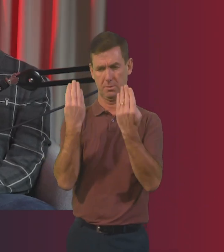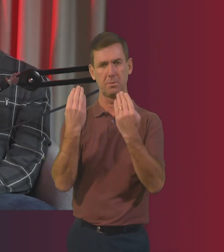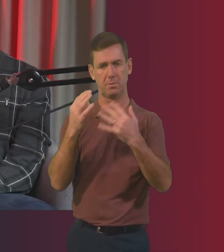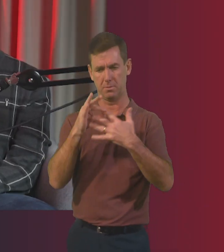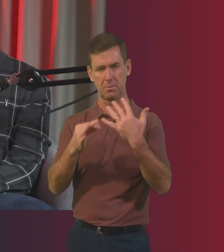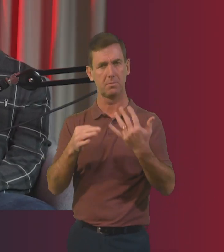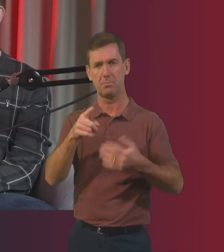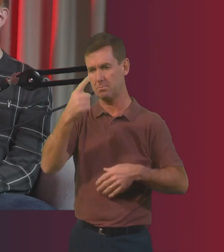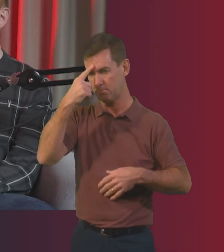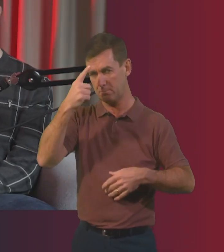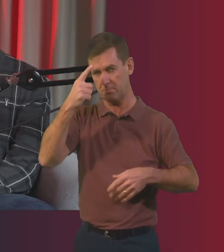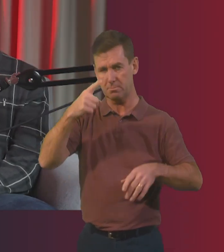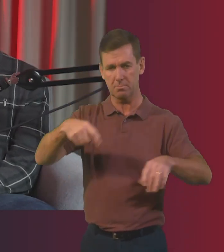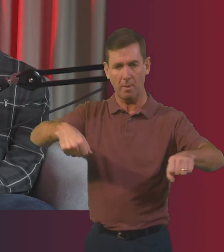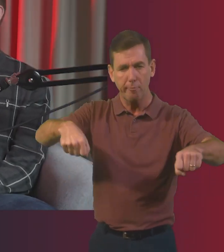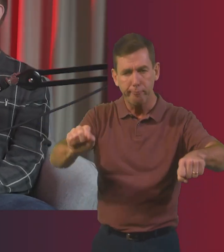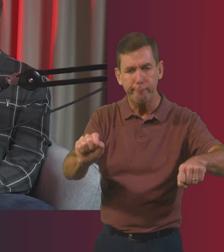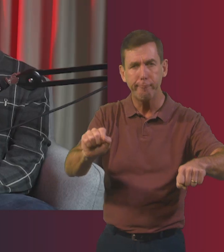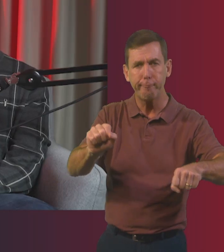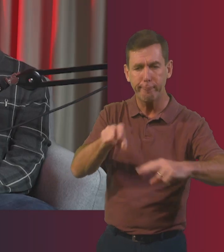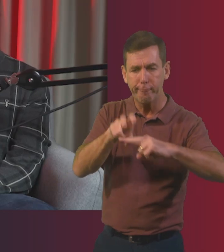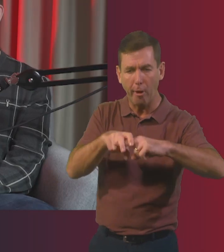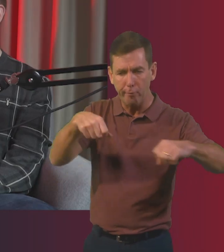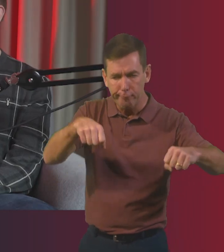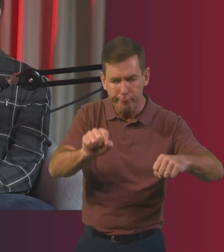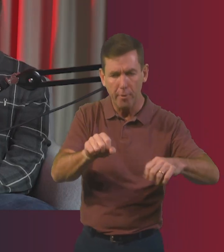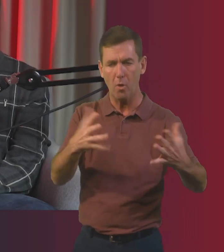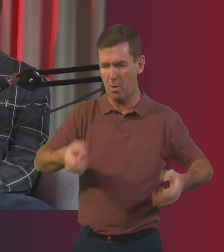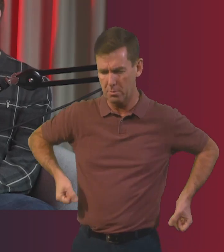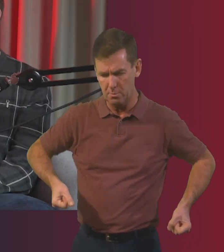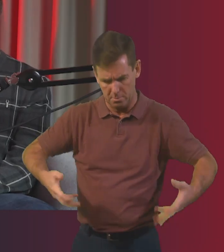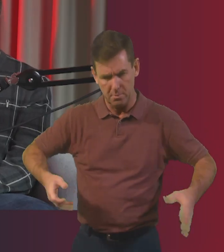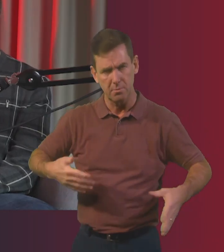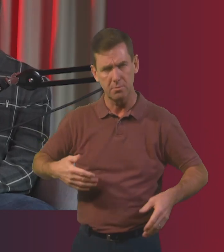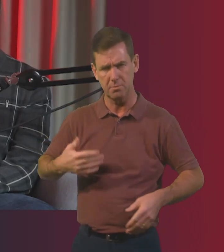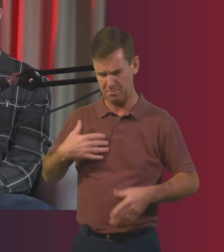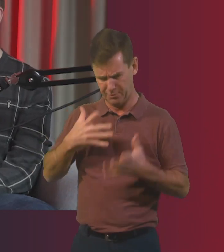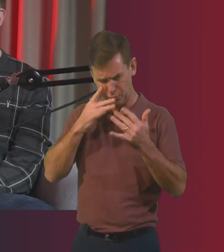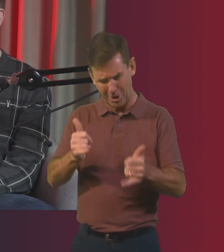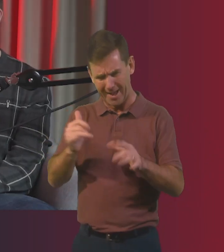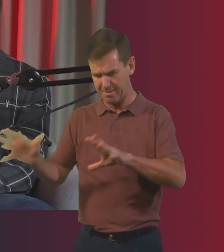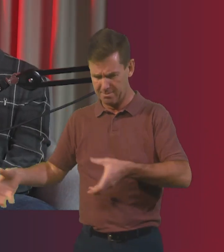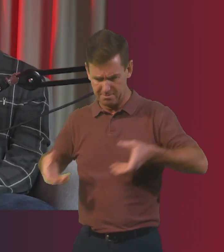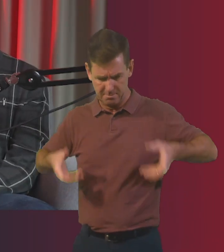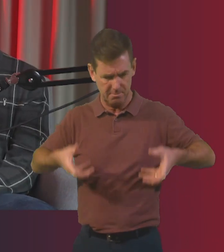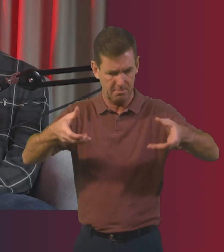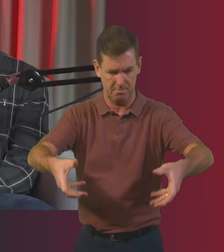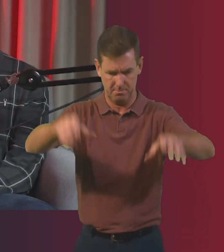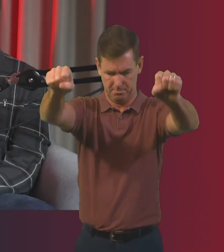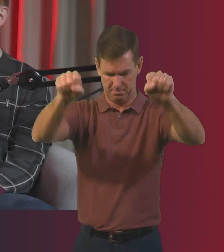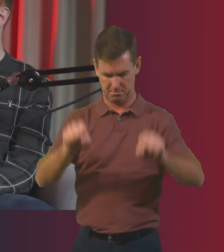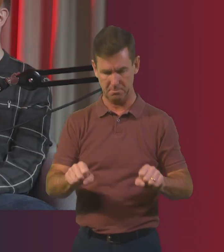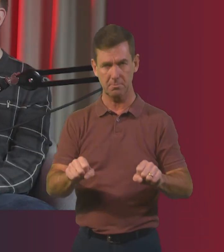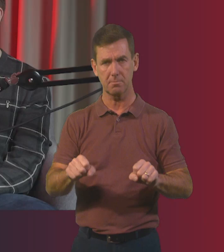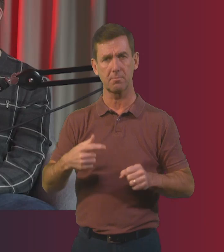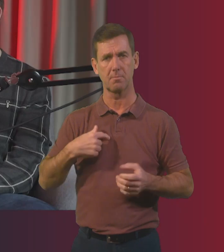a mobility scooter or you have a wheelchair or something along those lines, check that it will actually fit in the boot of the car. Take all that stuff with you. Car seat as well.